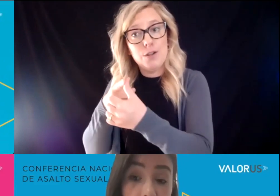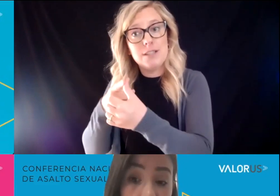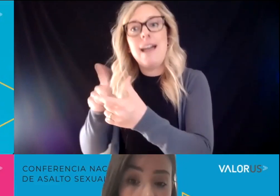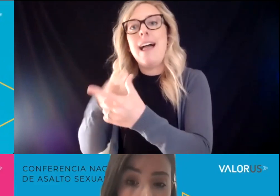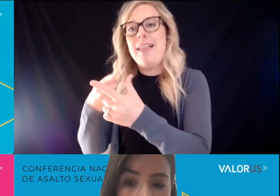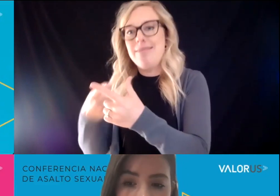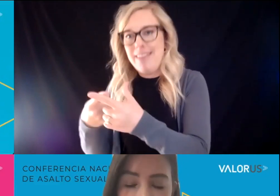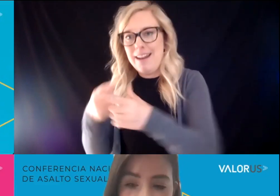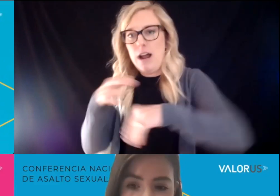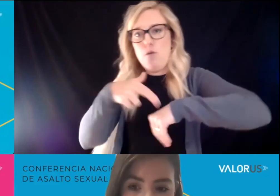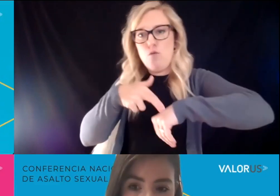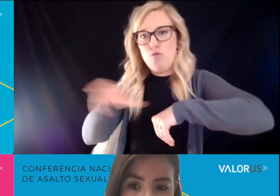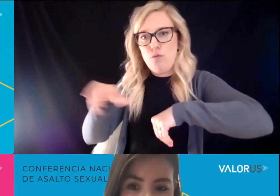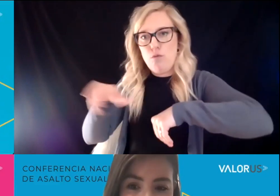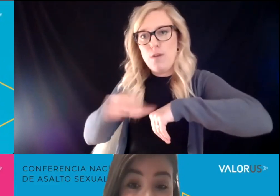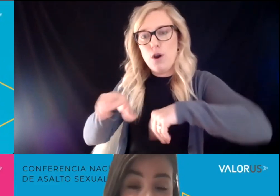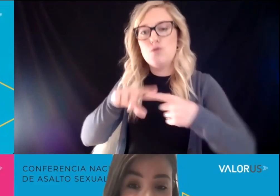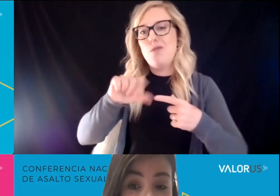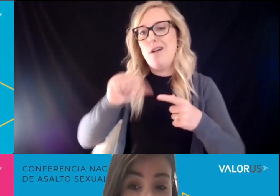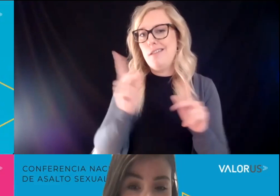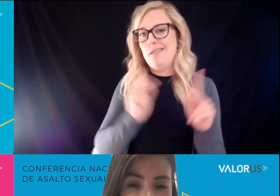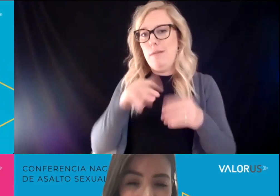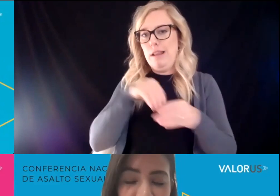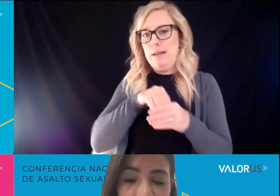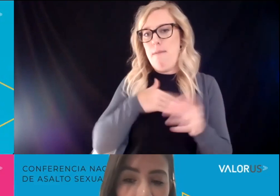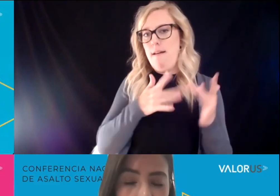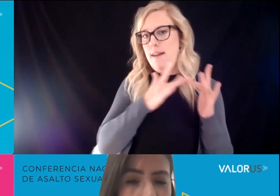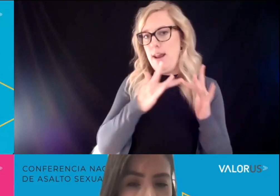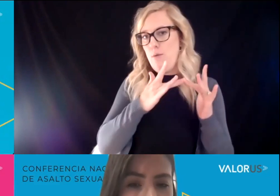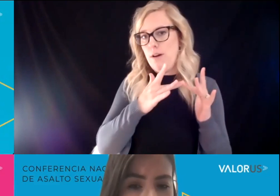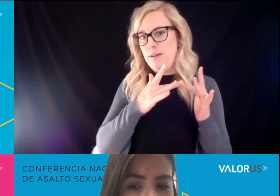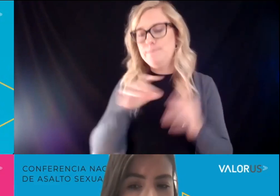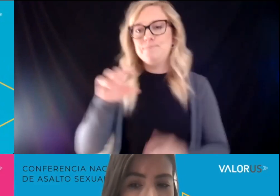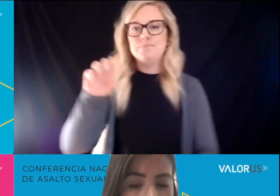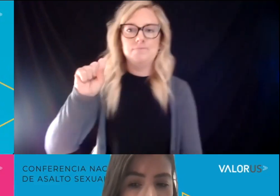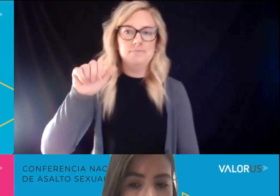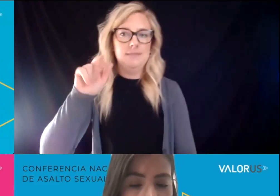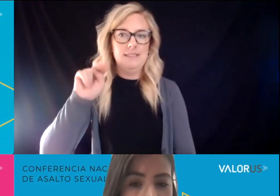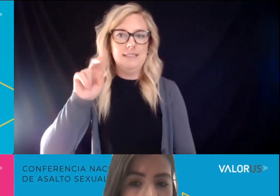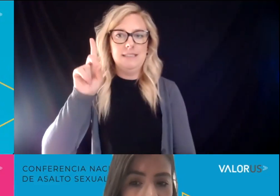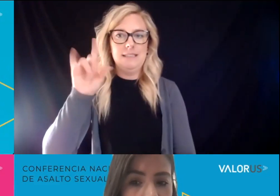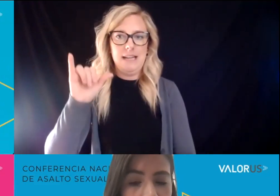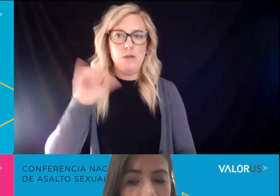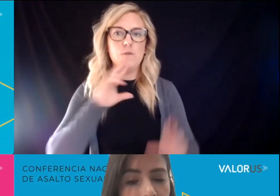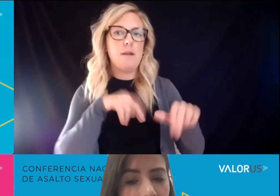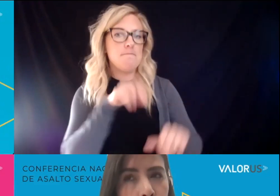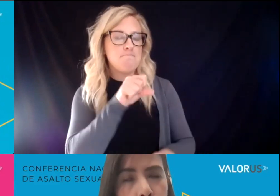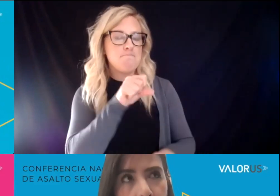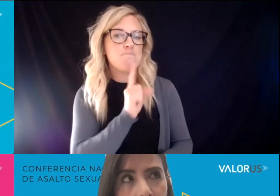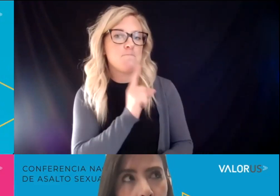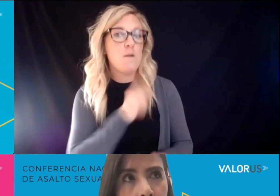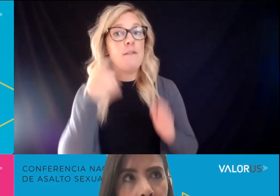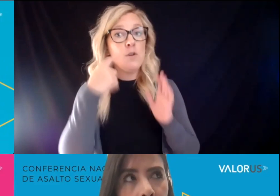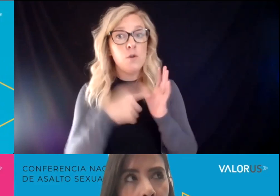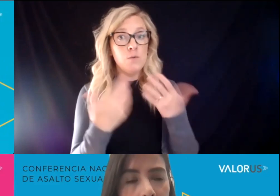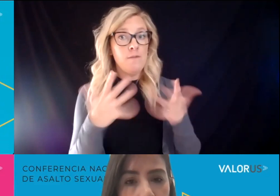whatever it is that you were not able to help with. Yes, that's so true. And I see that we have more questions here,